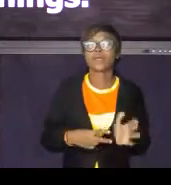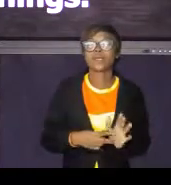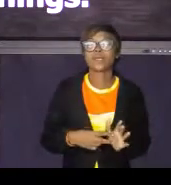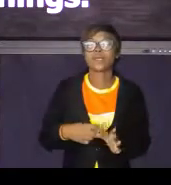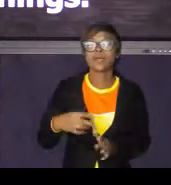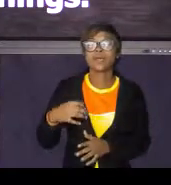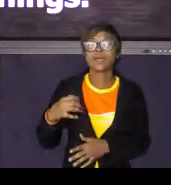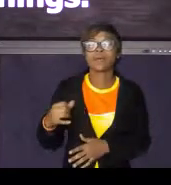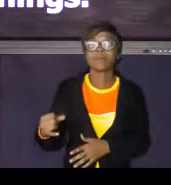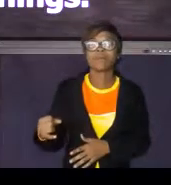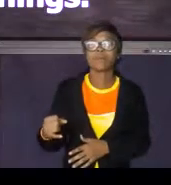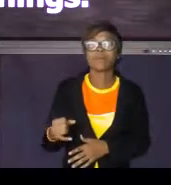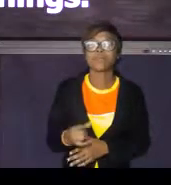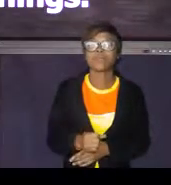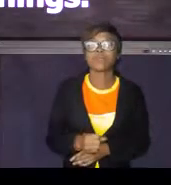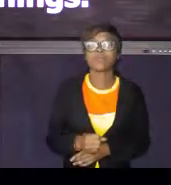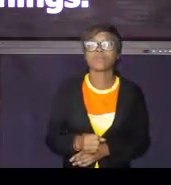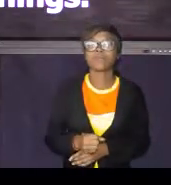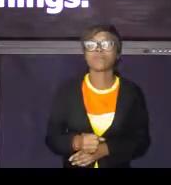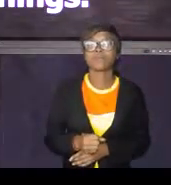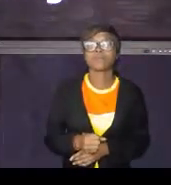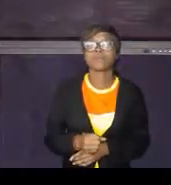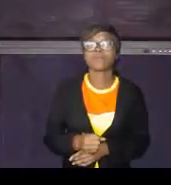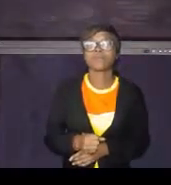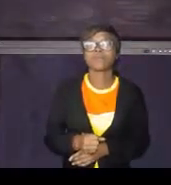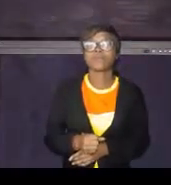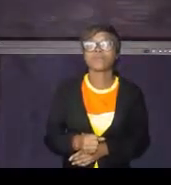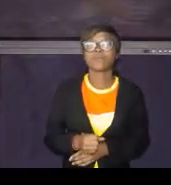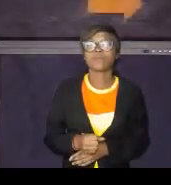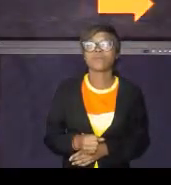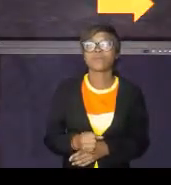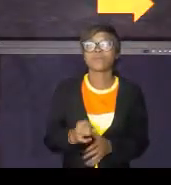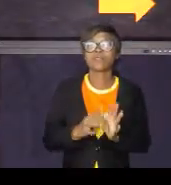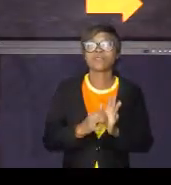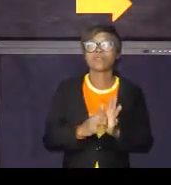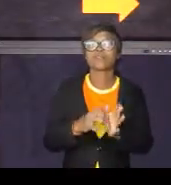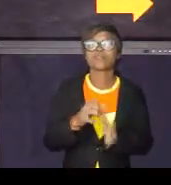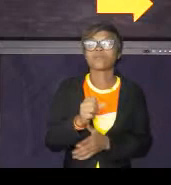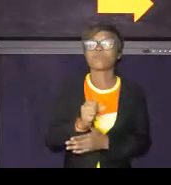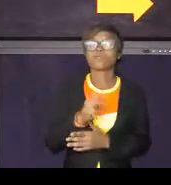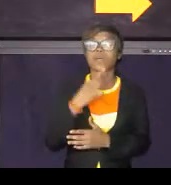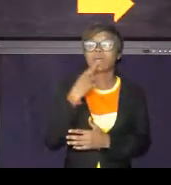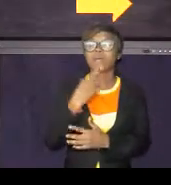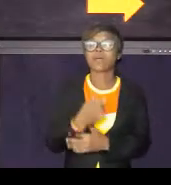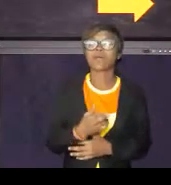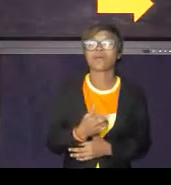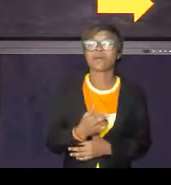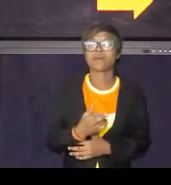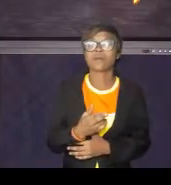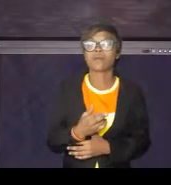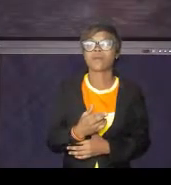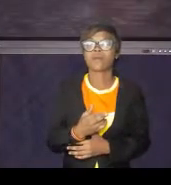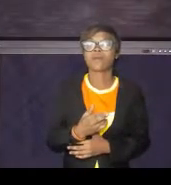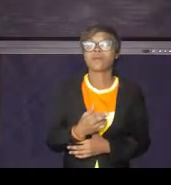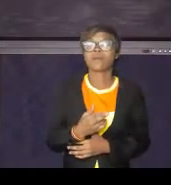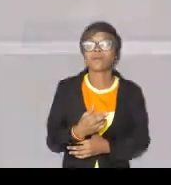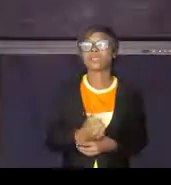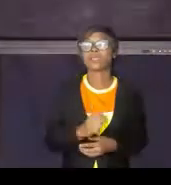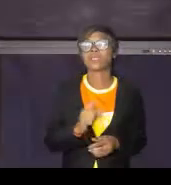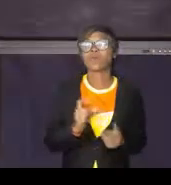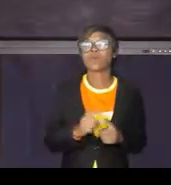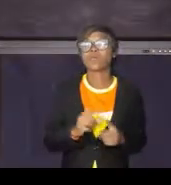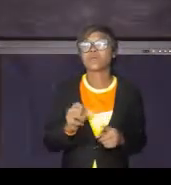alike but have different spellings and meanings. Examples are